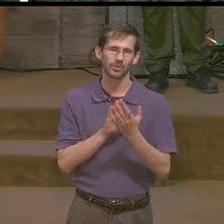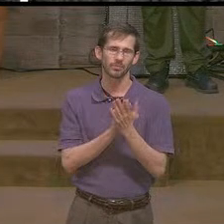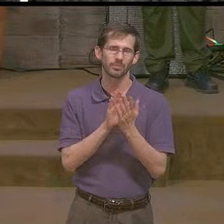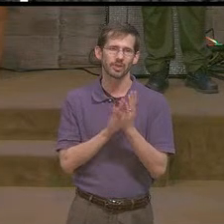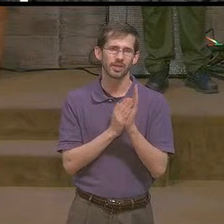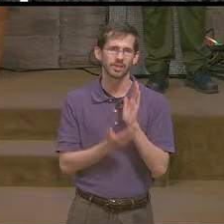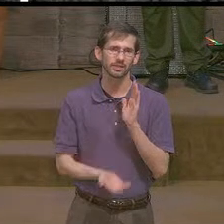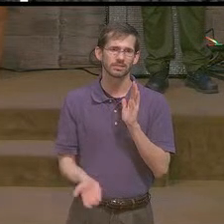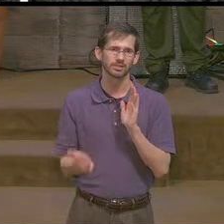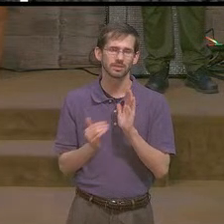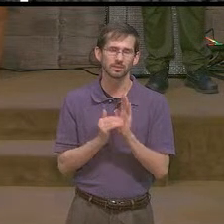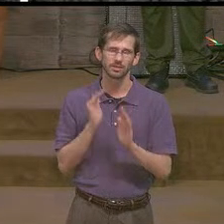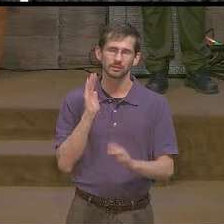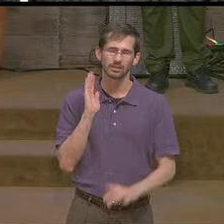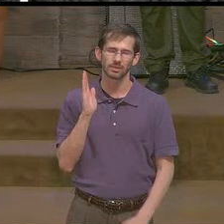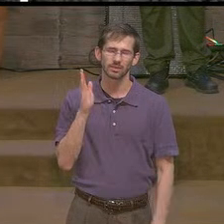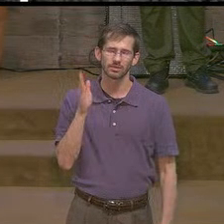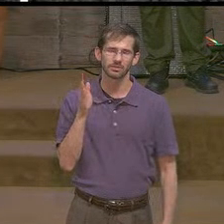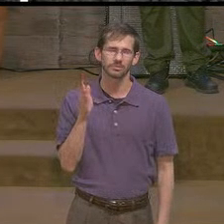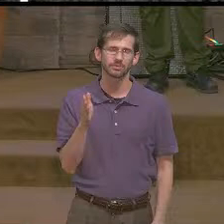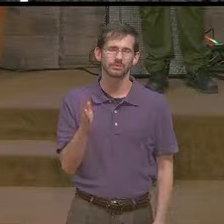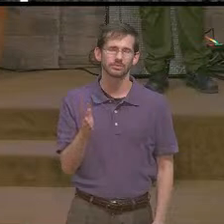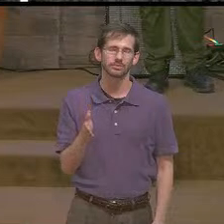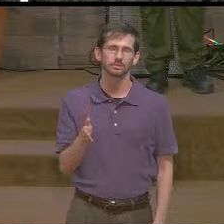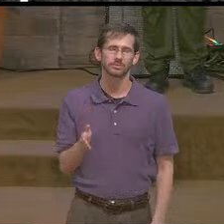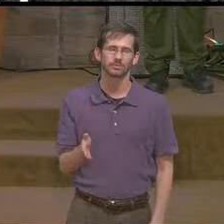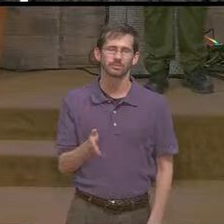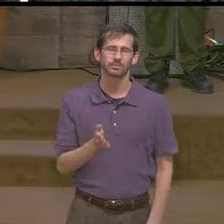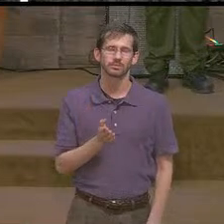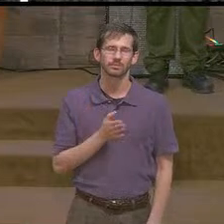your praise again.